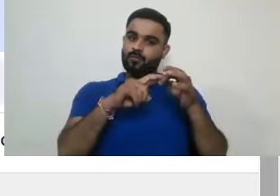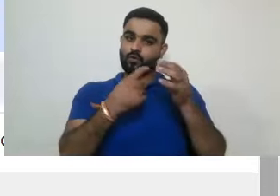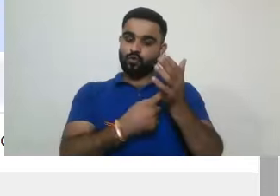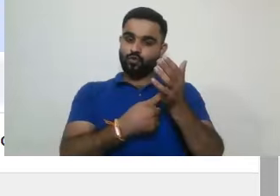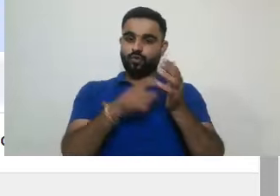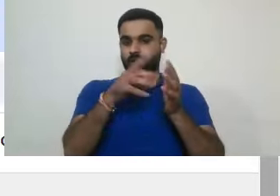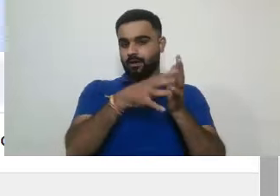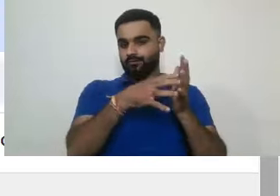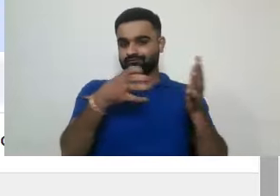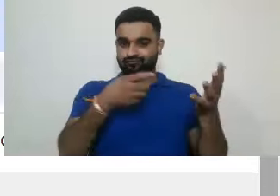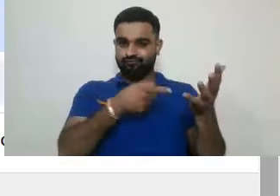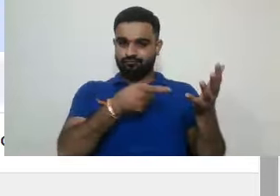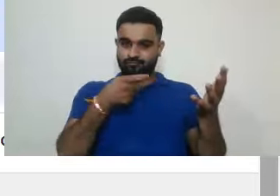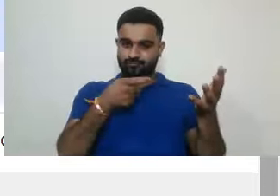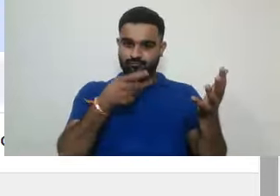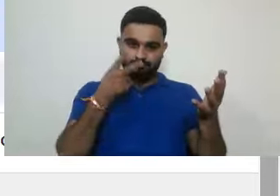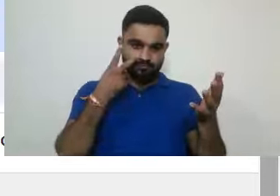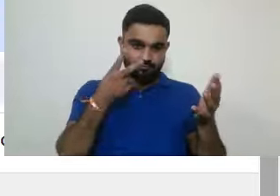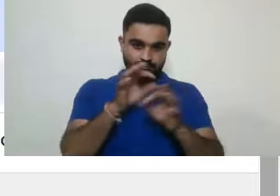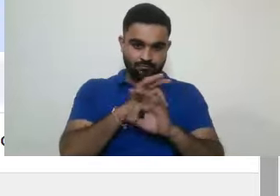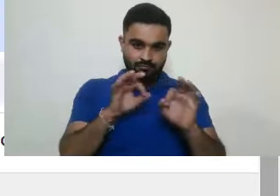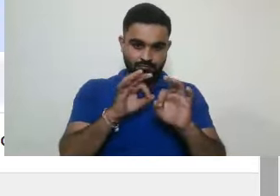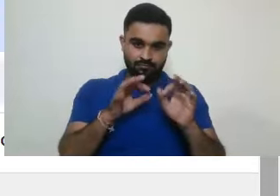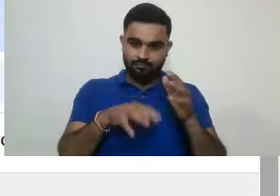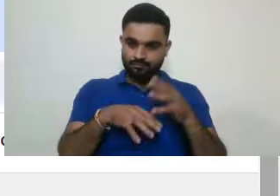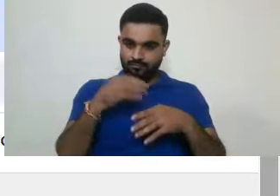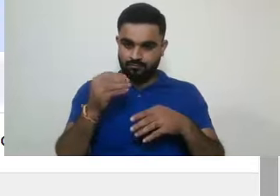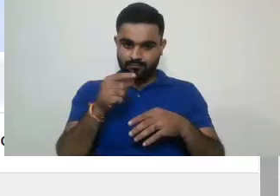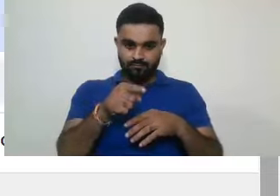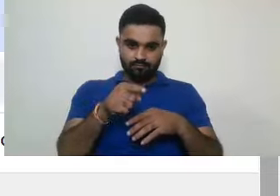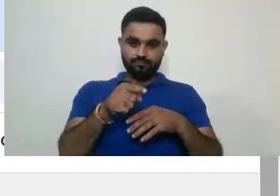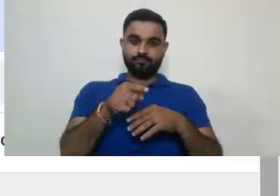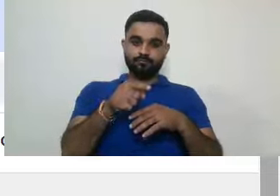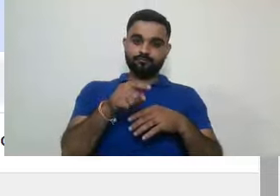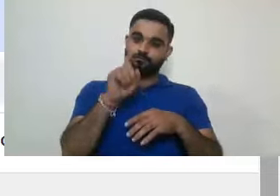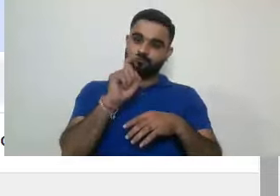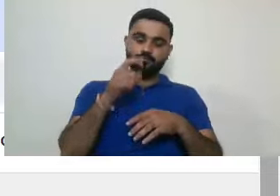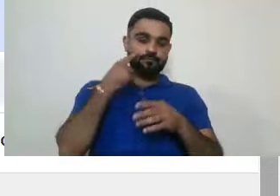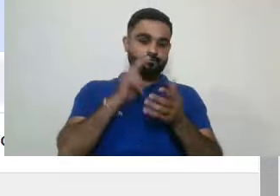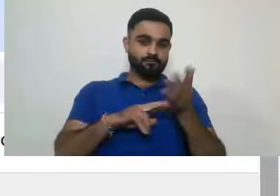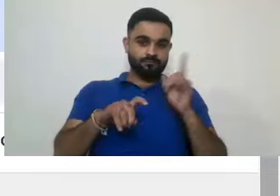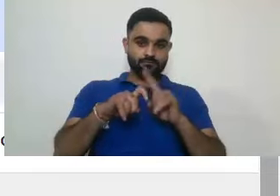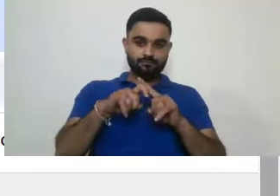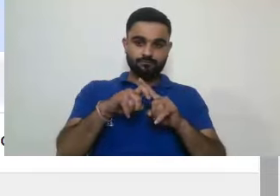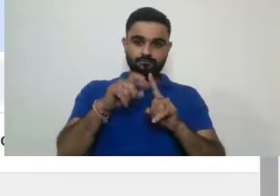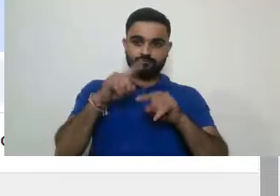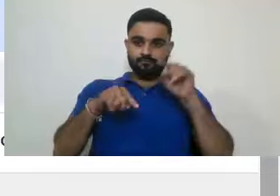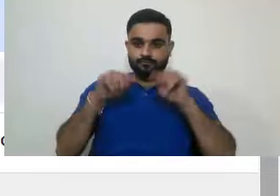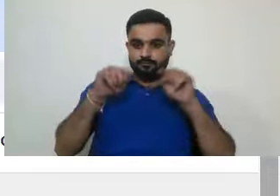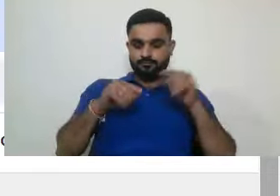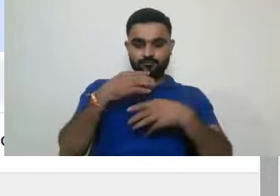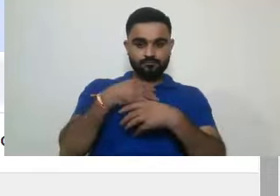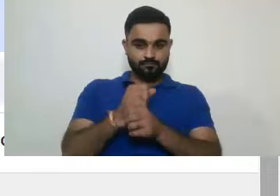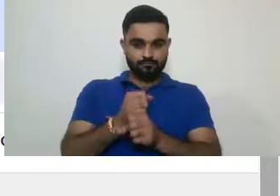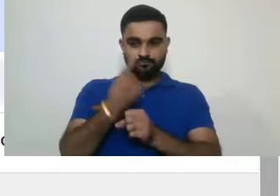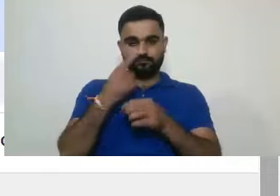code. I think she's already gone out, so it's fine. You can just click on the link and get into the poll. And there's just